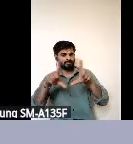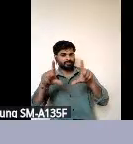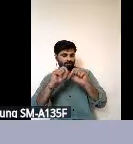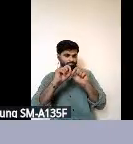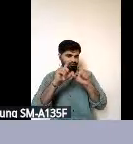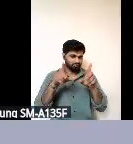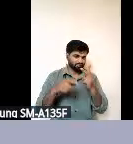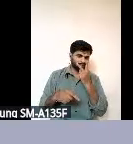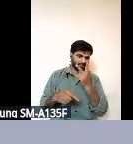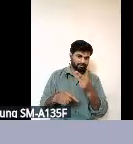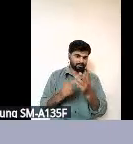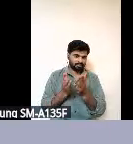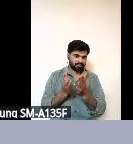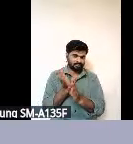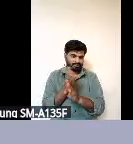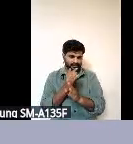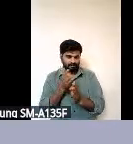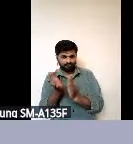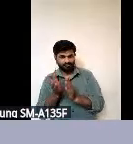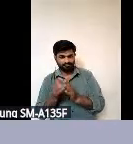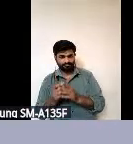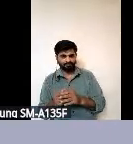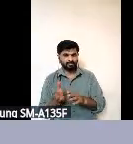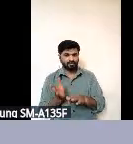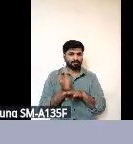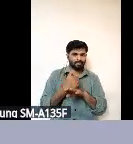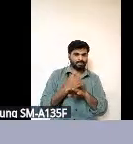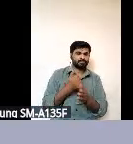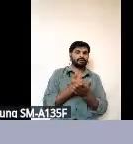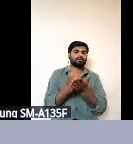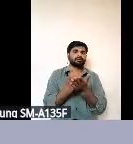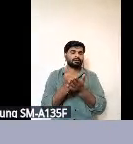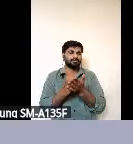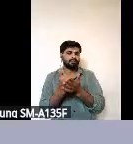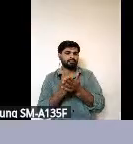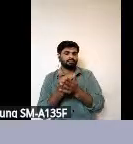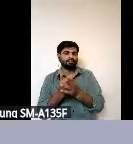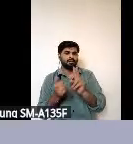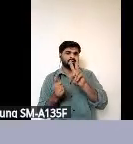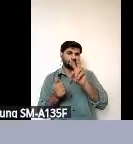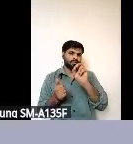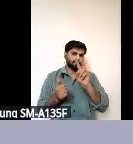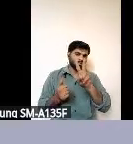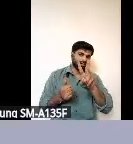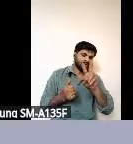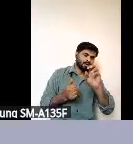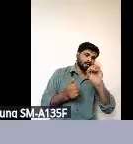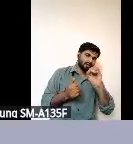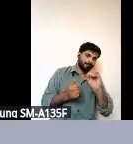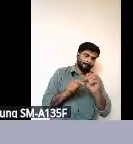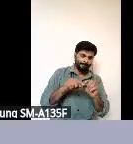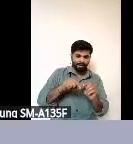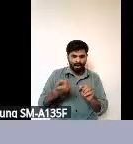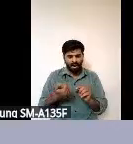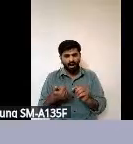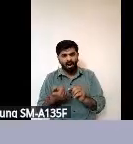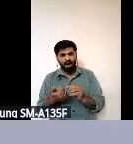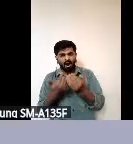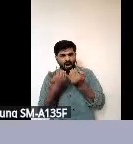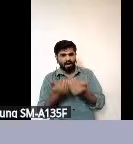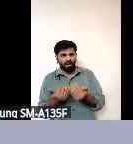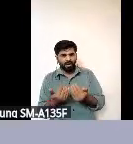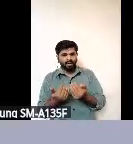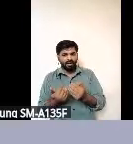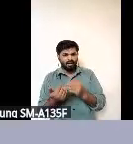from the pre-test exercise that happened in 2019 because that's the only official document that we have right now as to what will